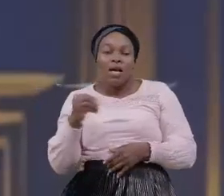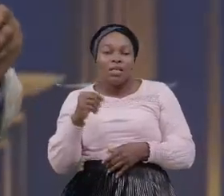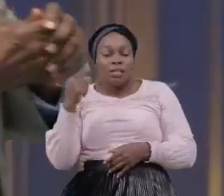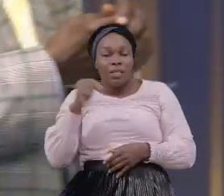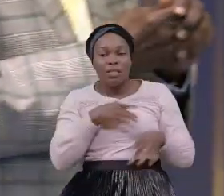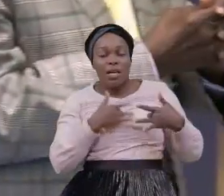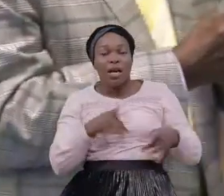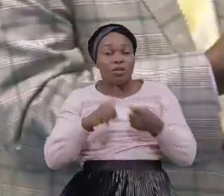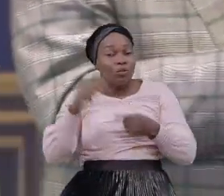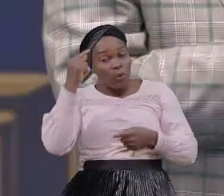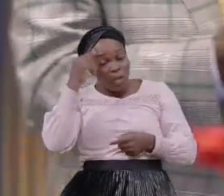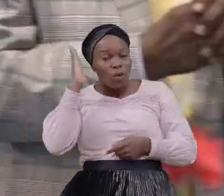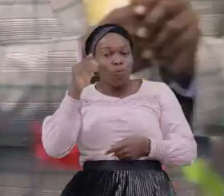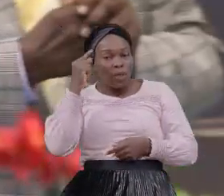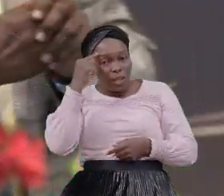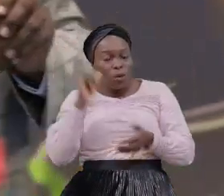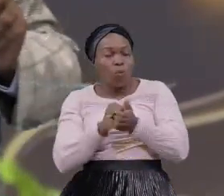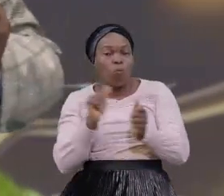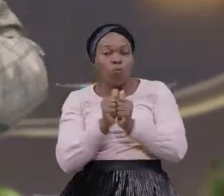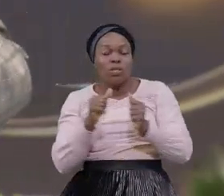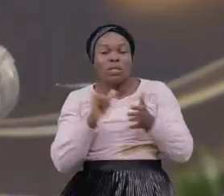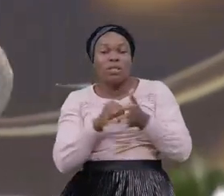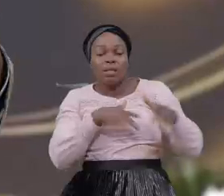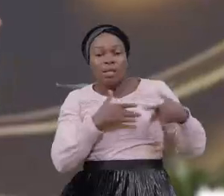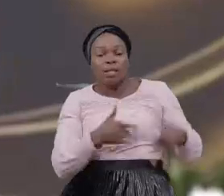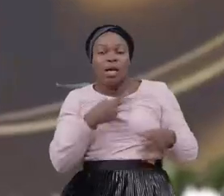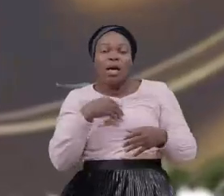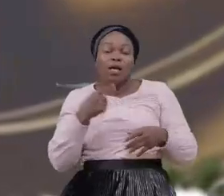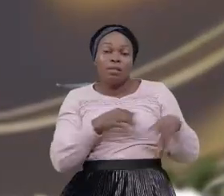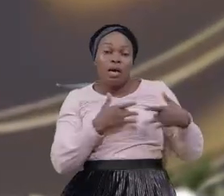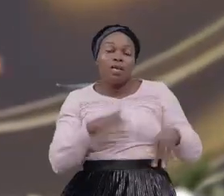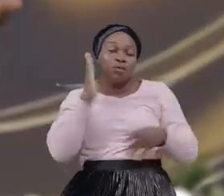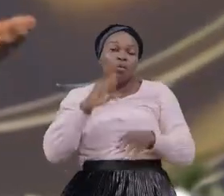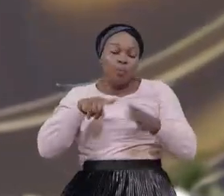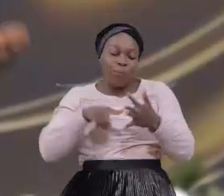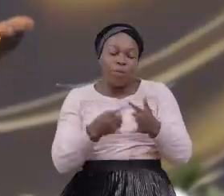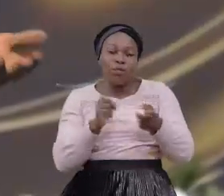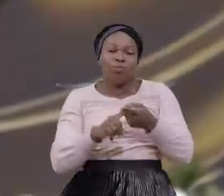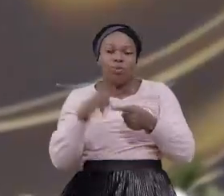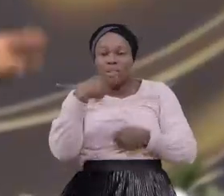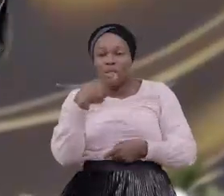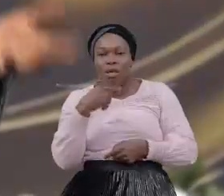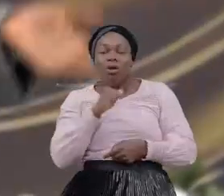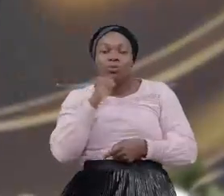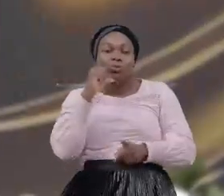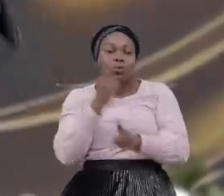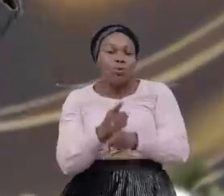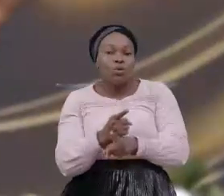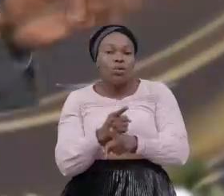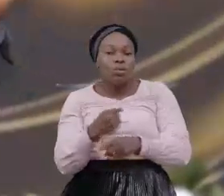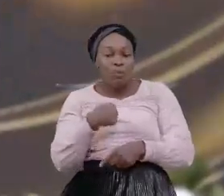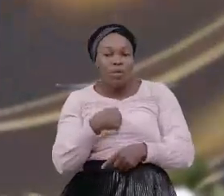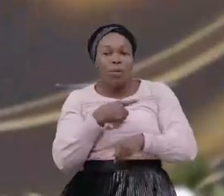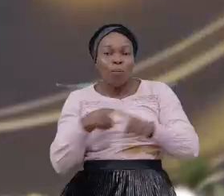It's what the heart will begin to say. Not just me. I want to make the world